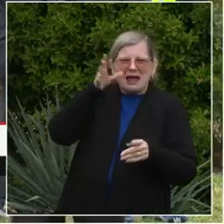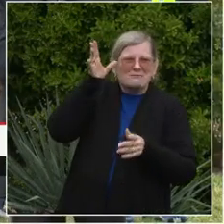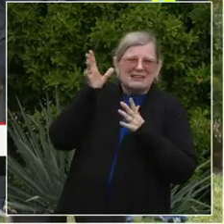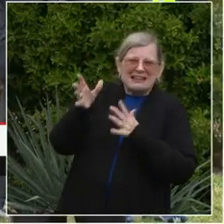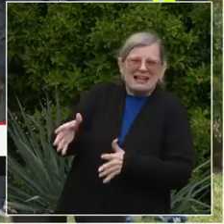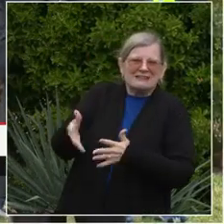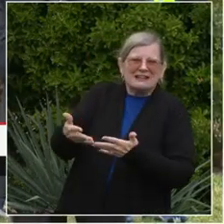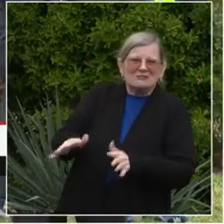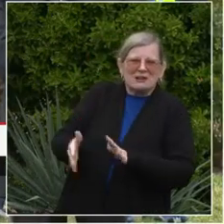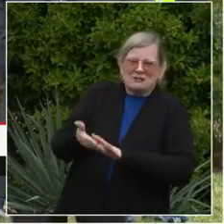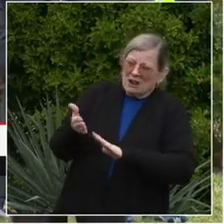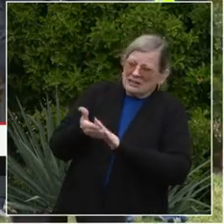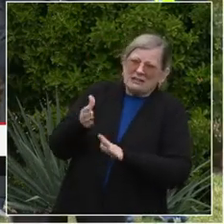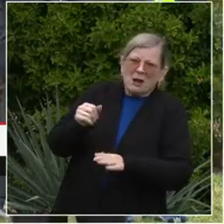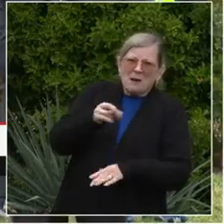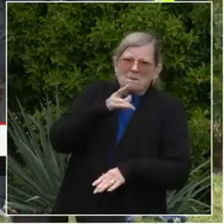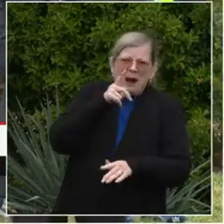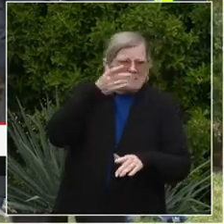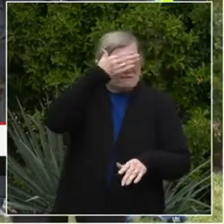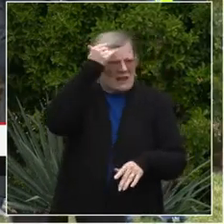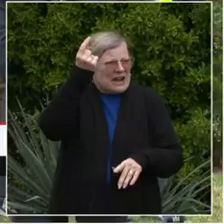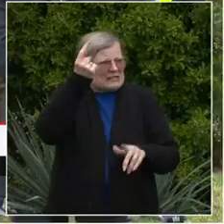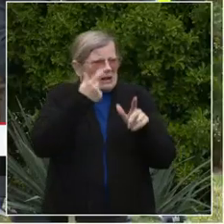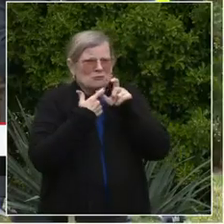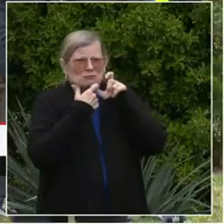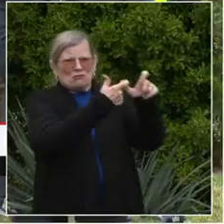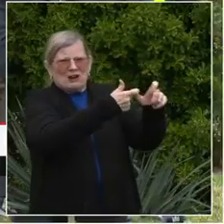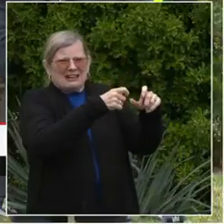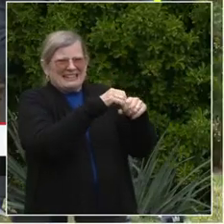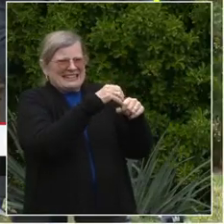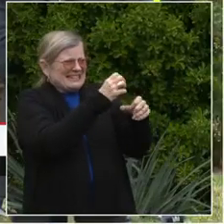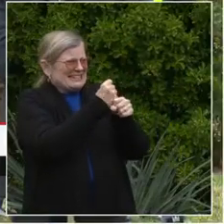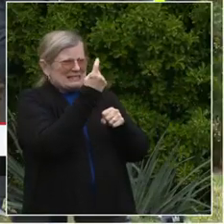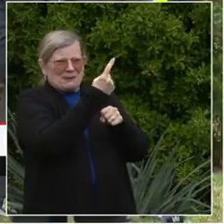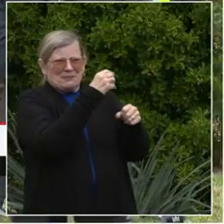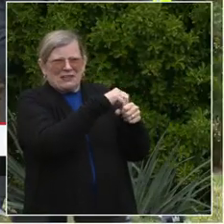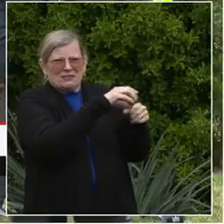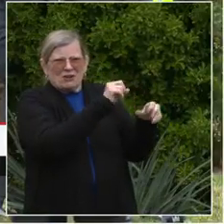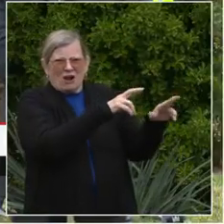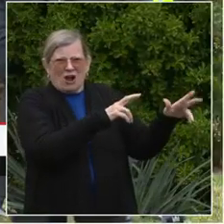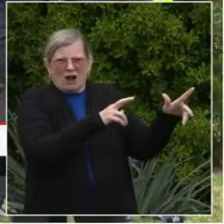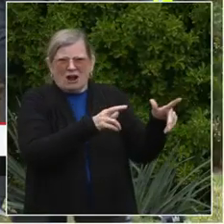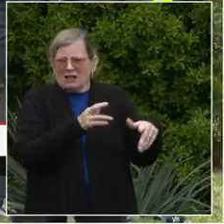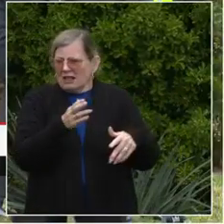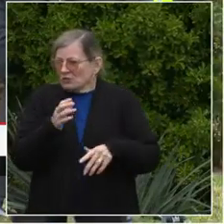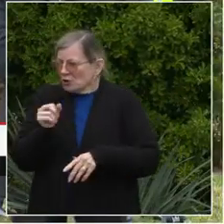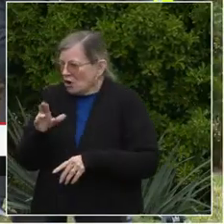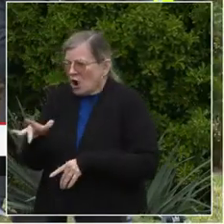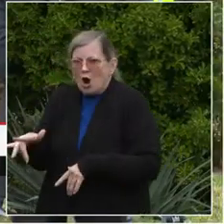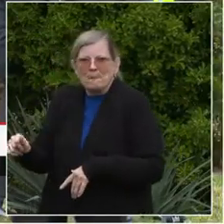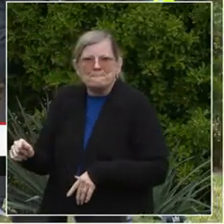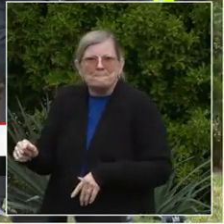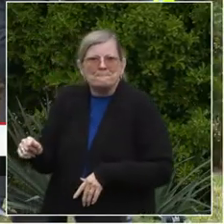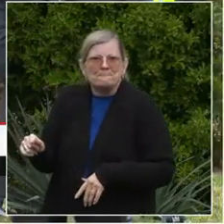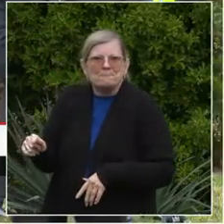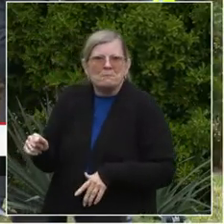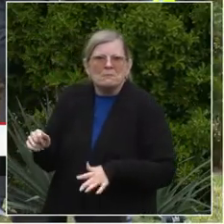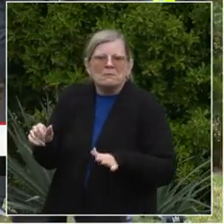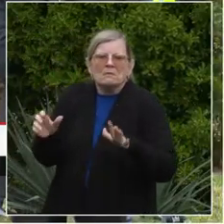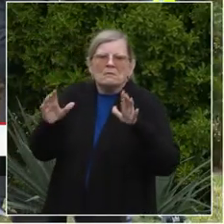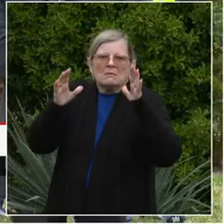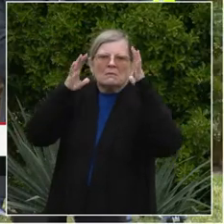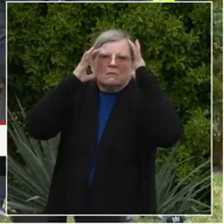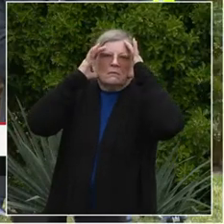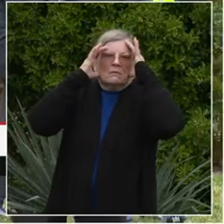mom or dad ran back in just for a second to grab something, you come out and that car is gone. I do not want to imagine what that feels like